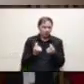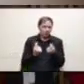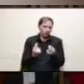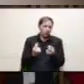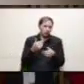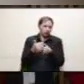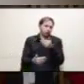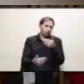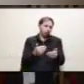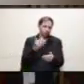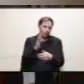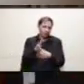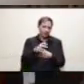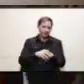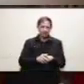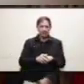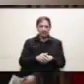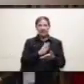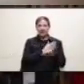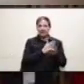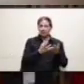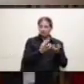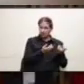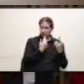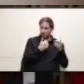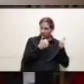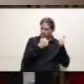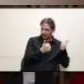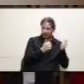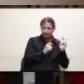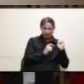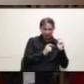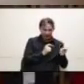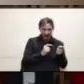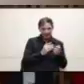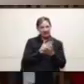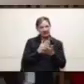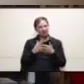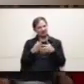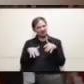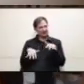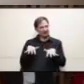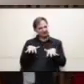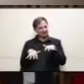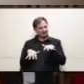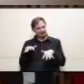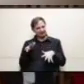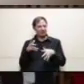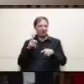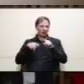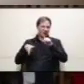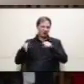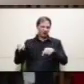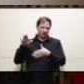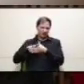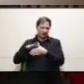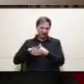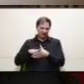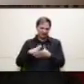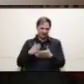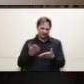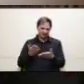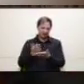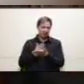have taken. Some, they have responded positively to the call, and others are still reluctant for different reasons that you have cited.